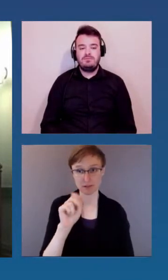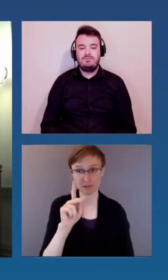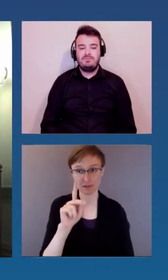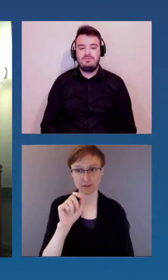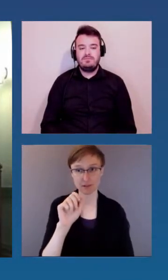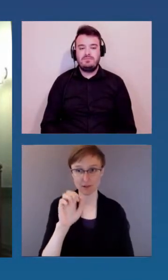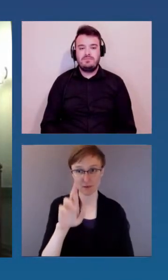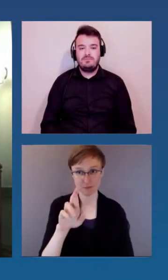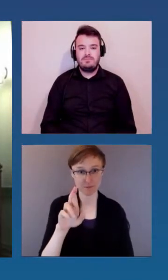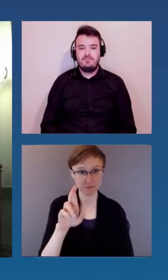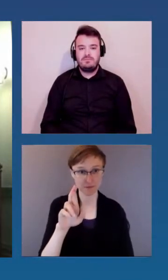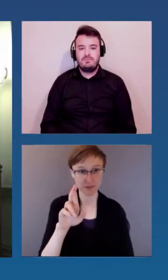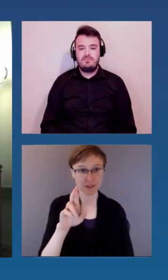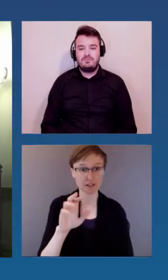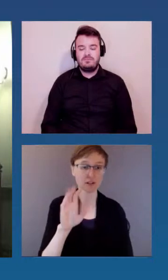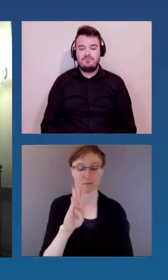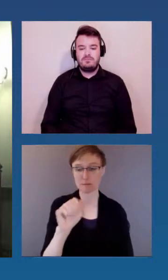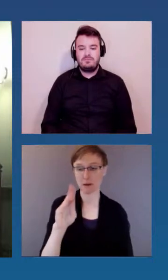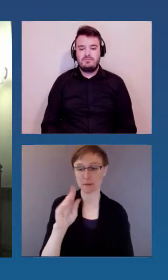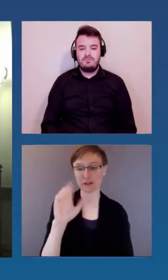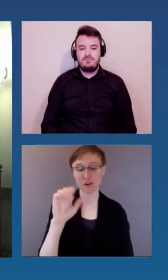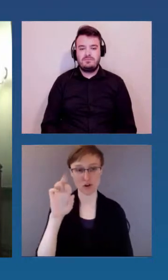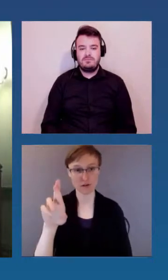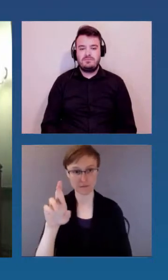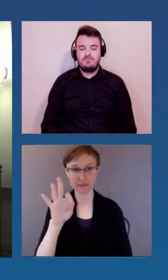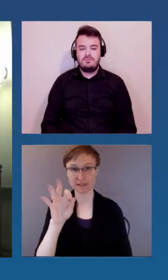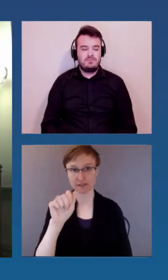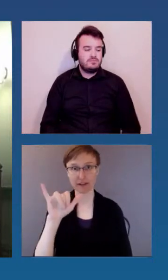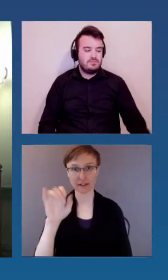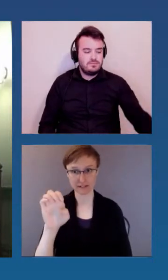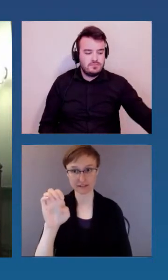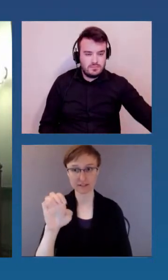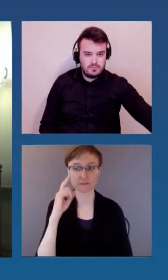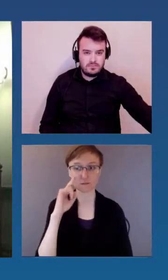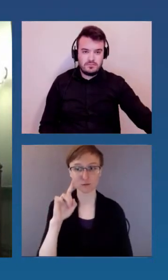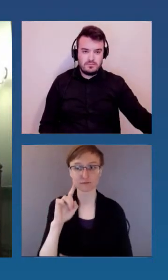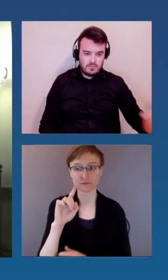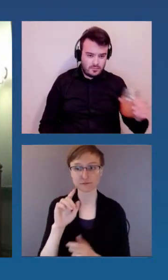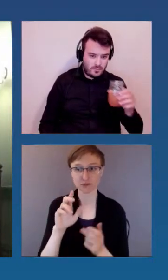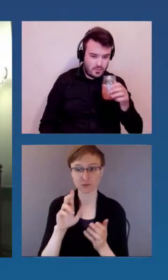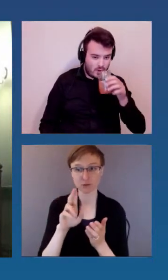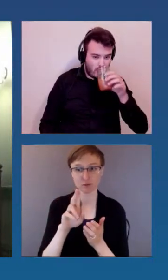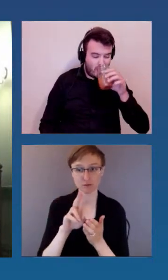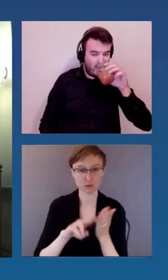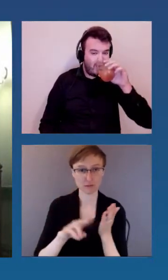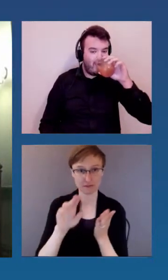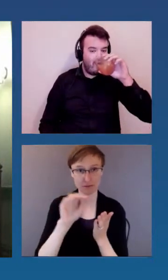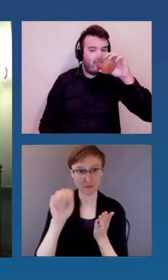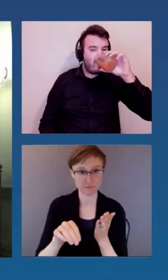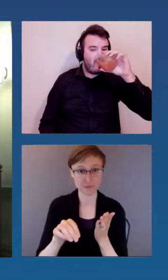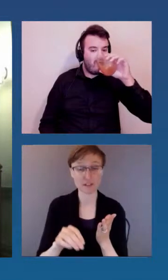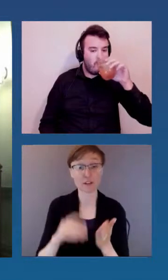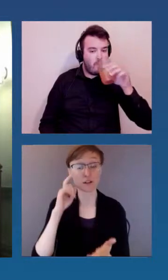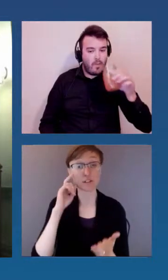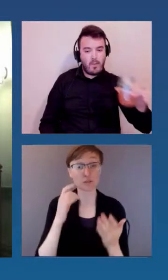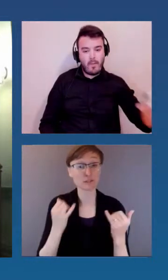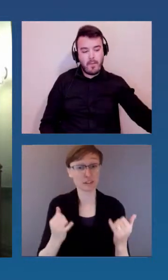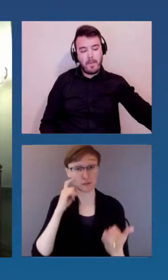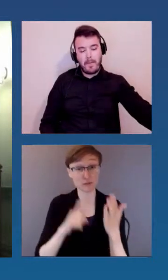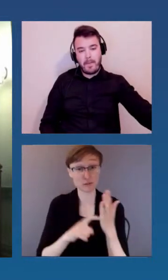We've all heard in recent weeks that people under the age of 30 represent the largest group contracting COVID-19. Of the